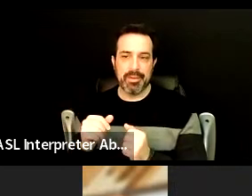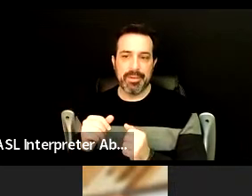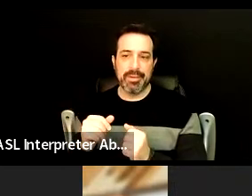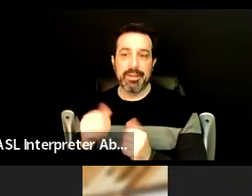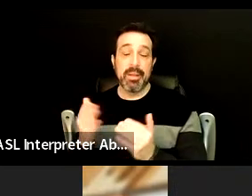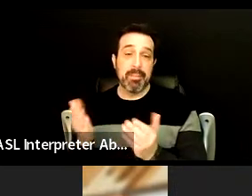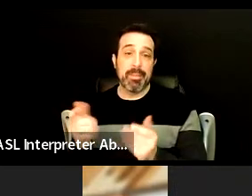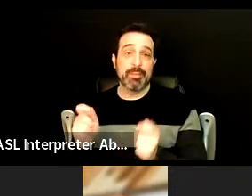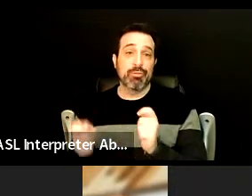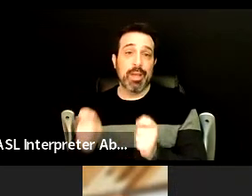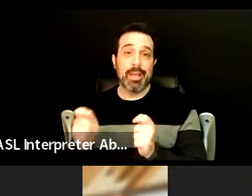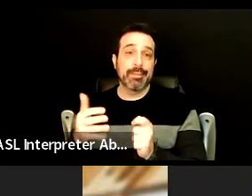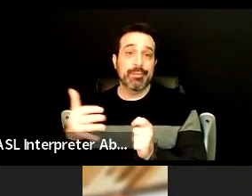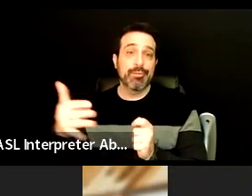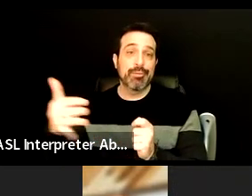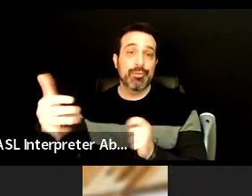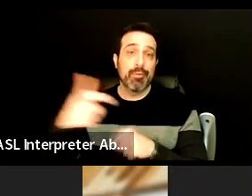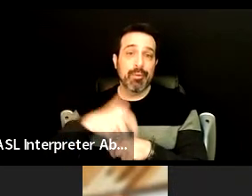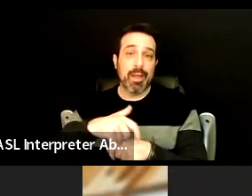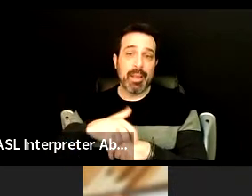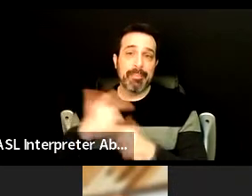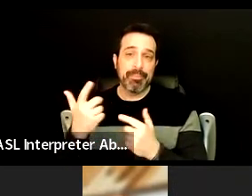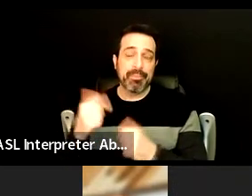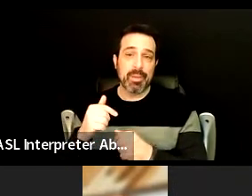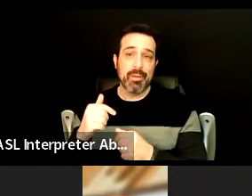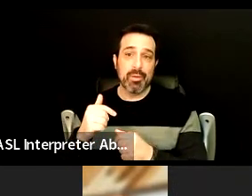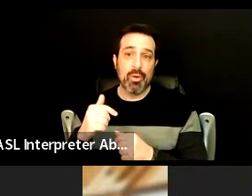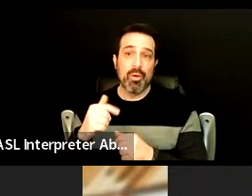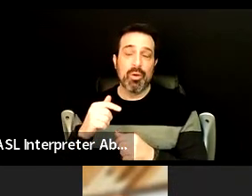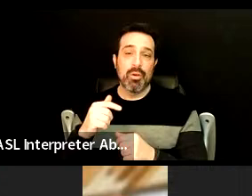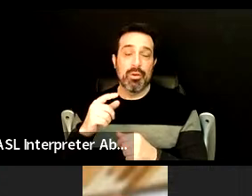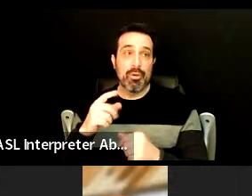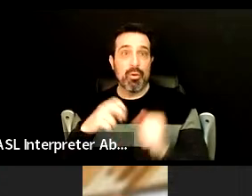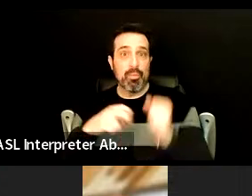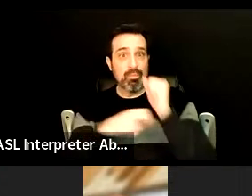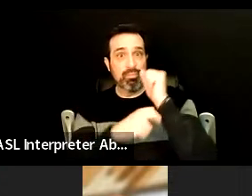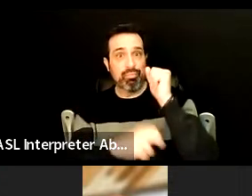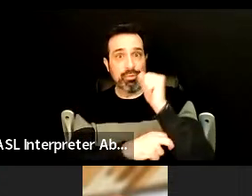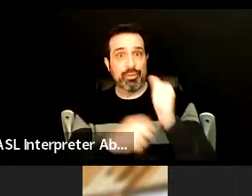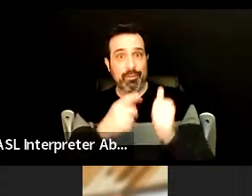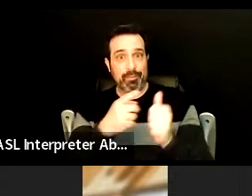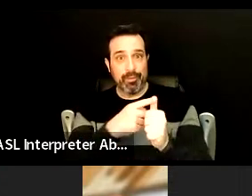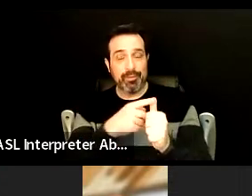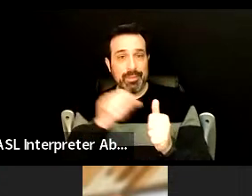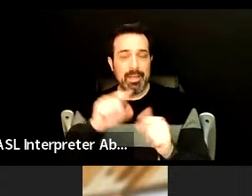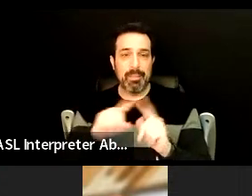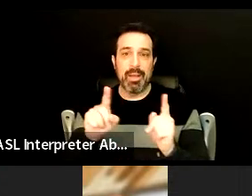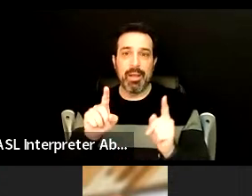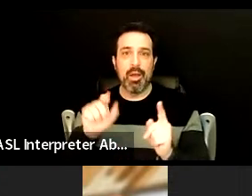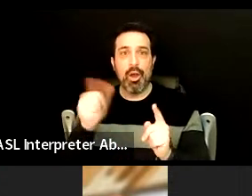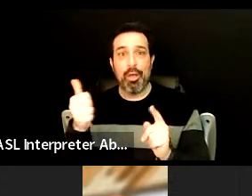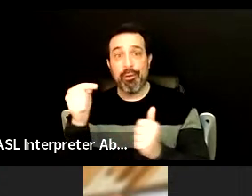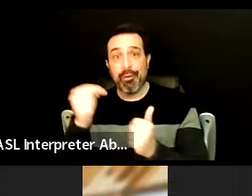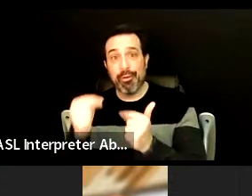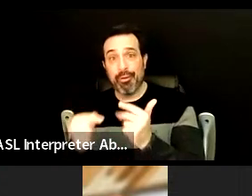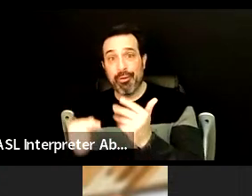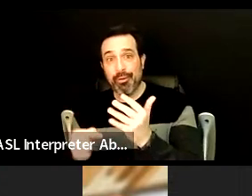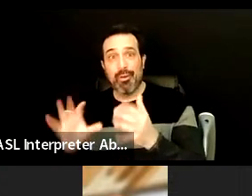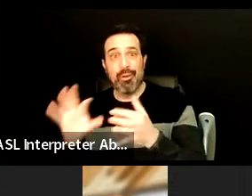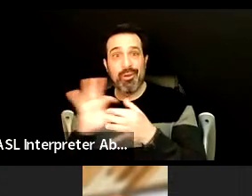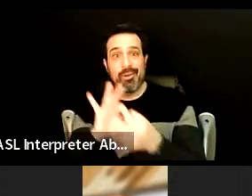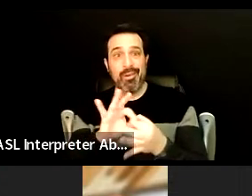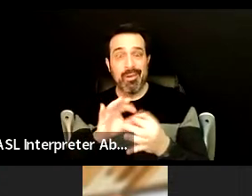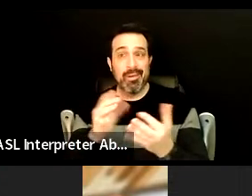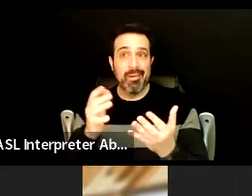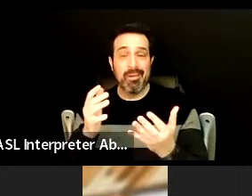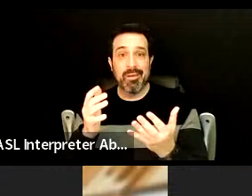time. So it's I think the idea that certainly the bridge is first, but also like it's not to say that the other stuff is maybe as far